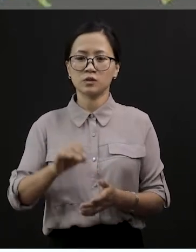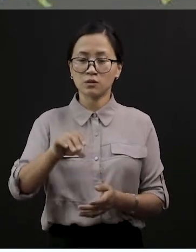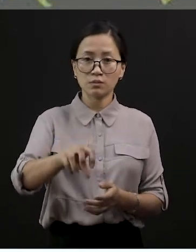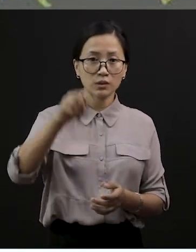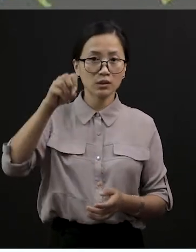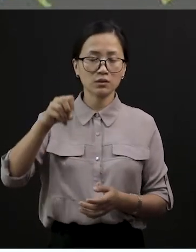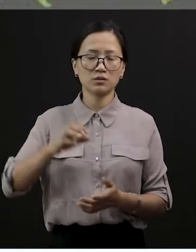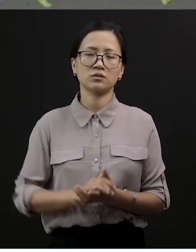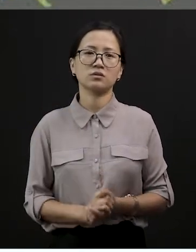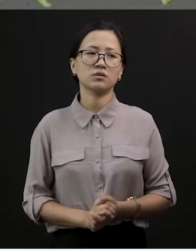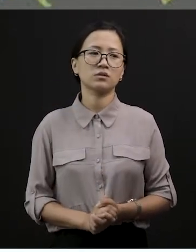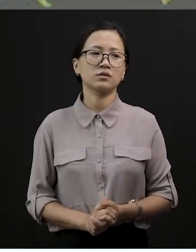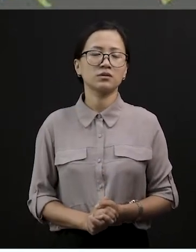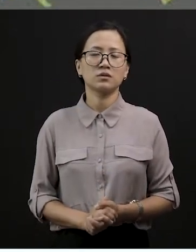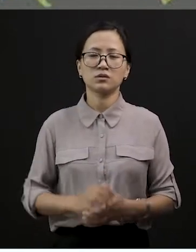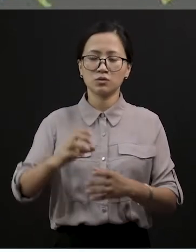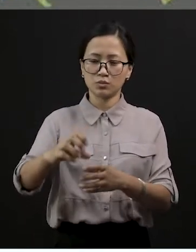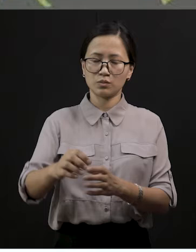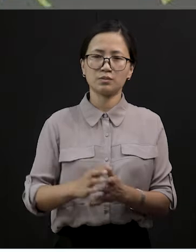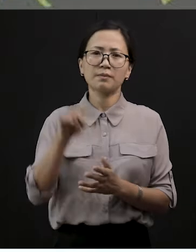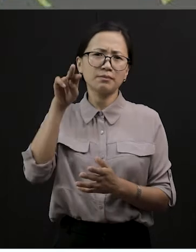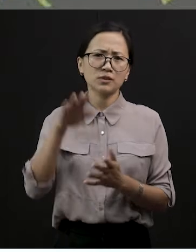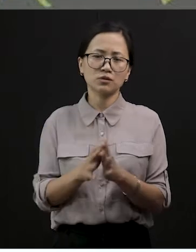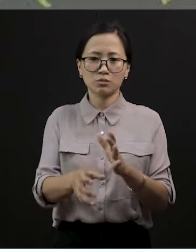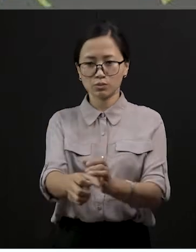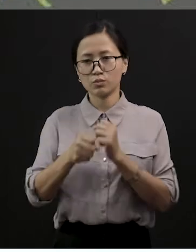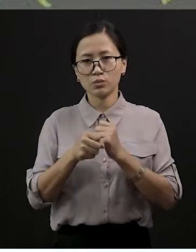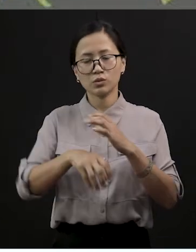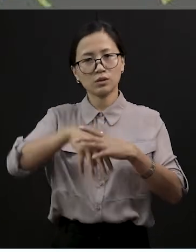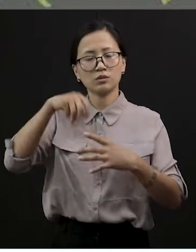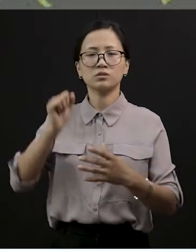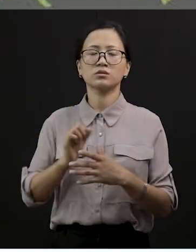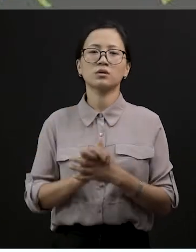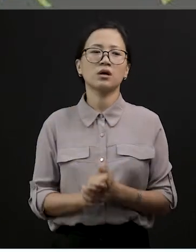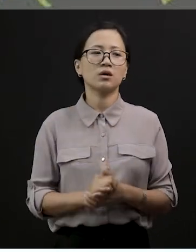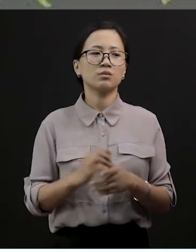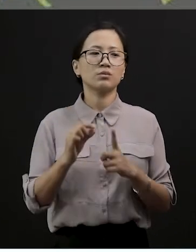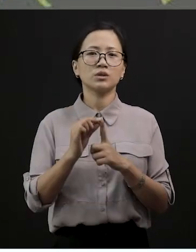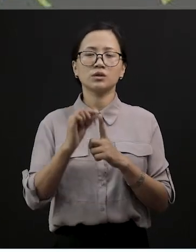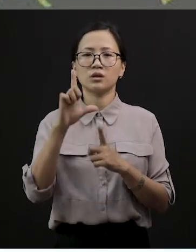pluck. Pluck means to pull out. Shall we all spell this pluck?